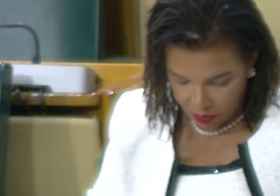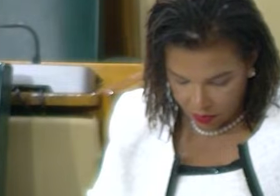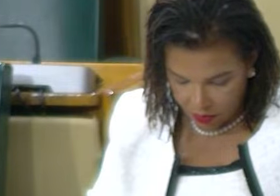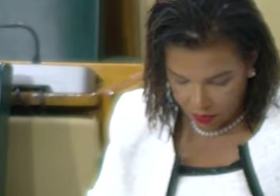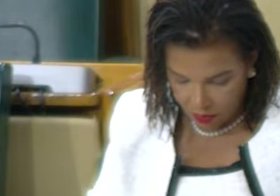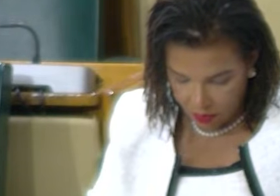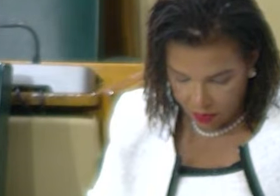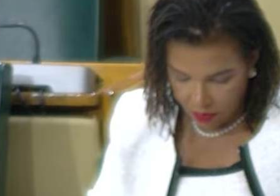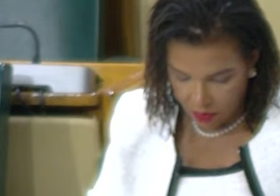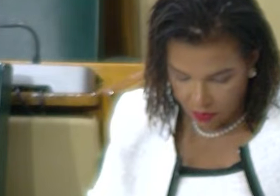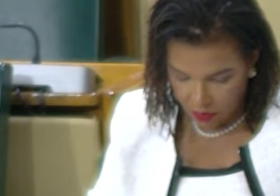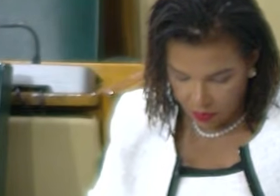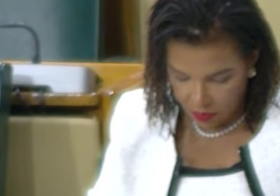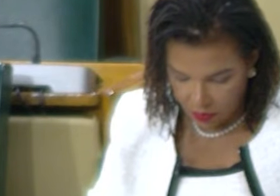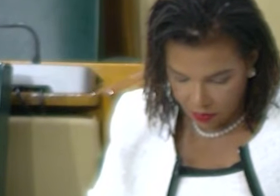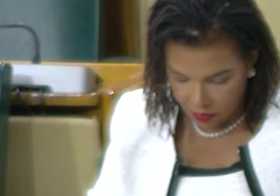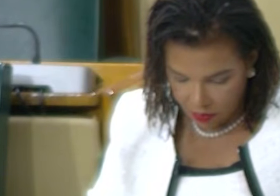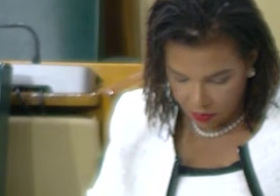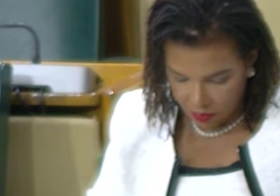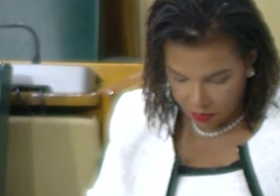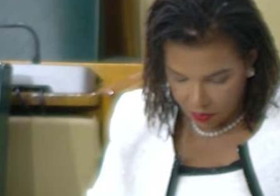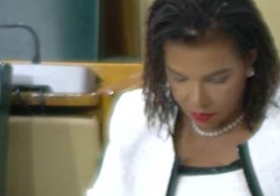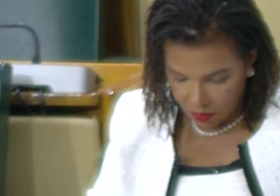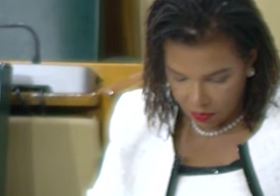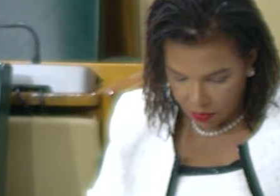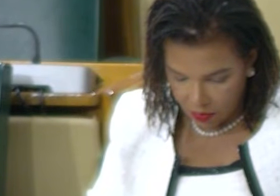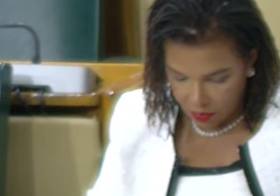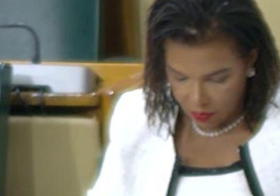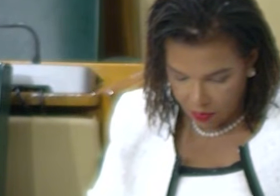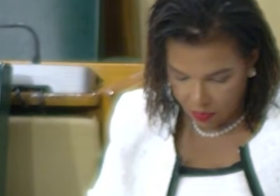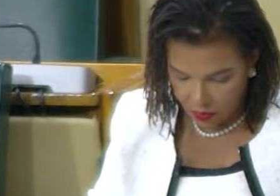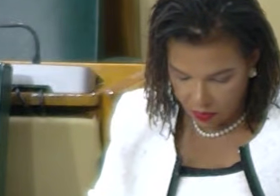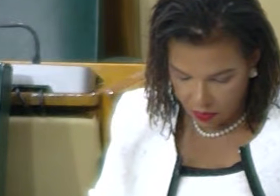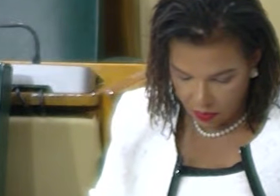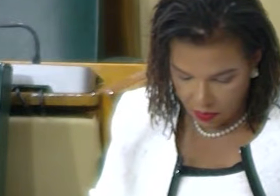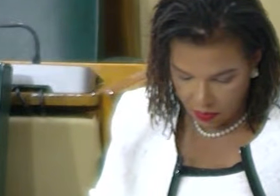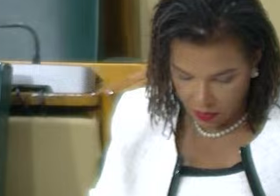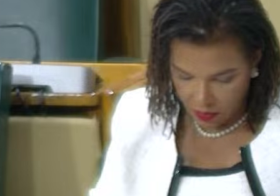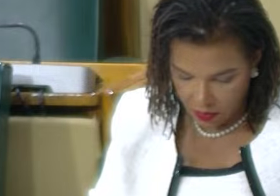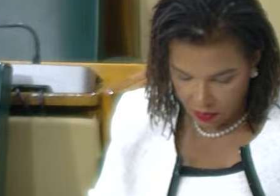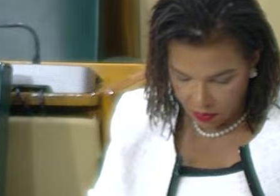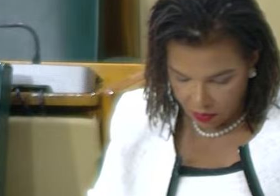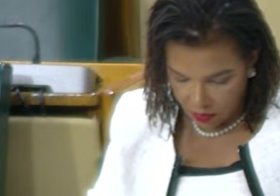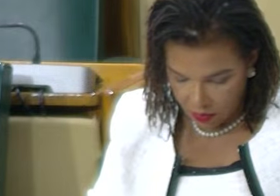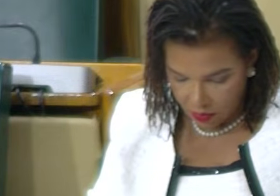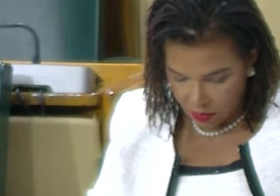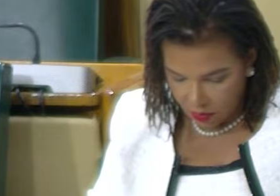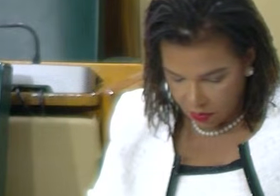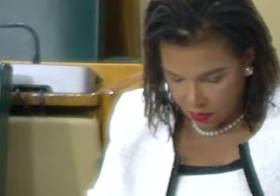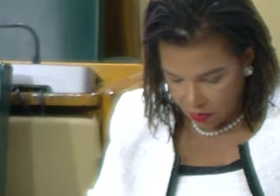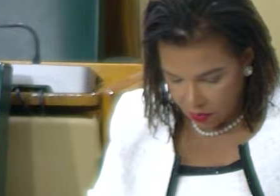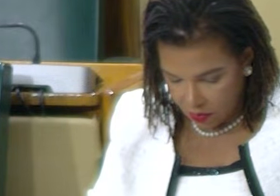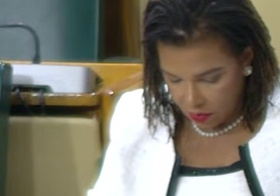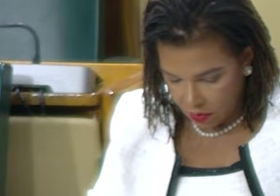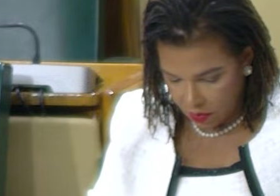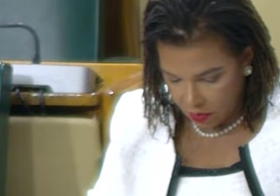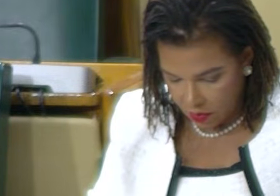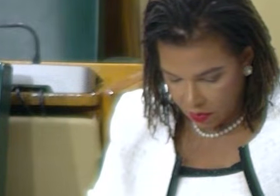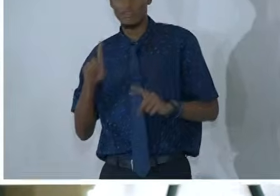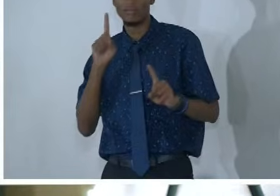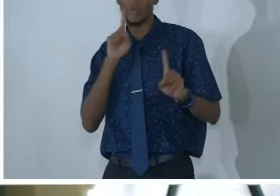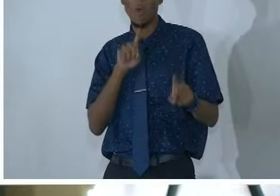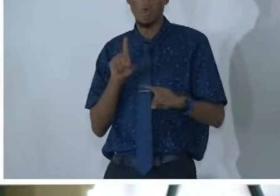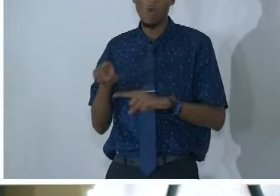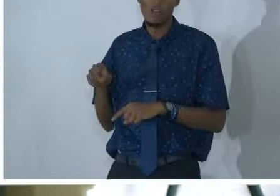now ask for the suspension of the standing orders to enable me to take the motion, those of which I gave earlier, in relation to